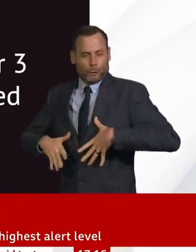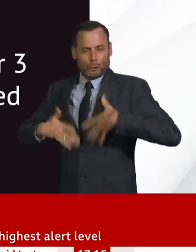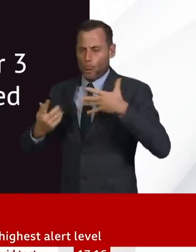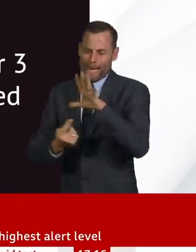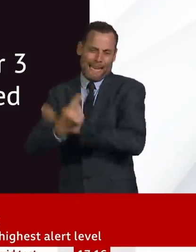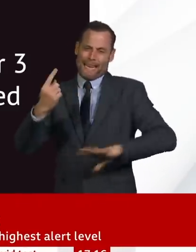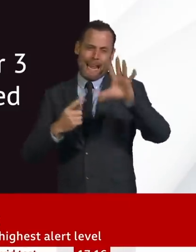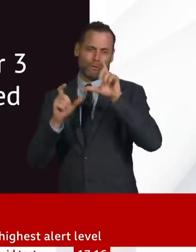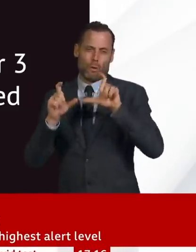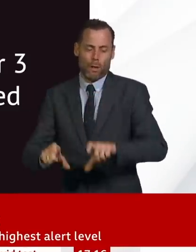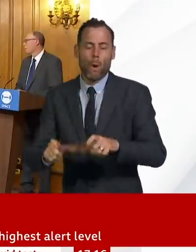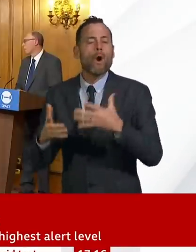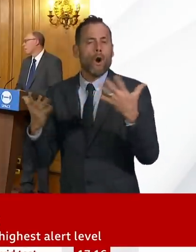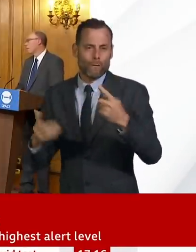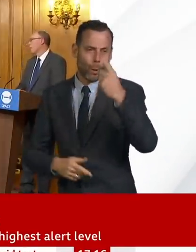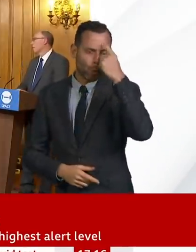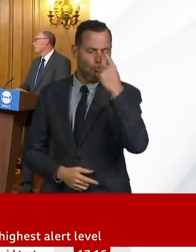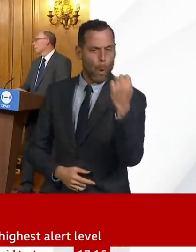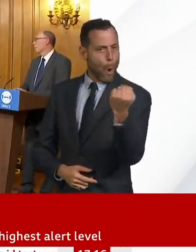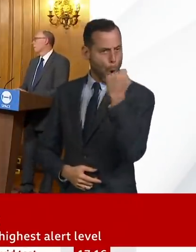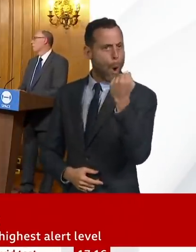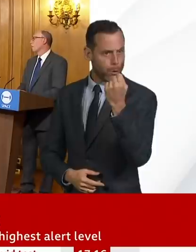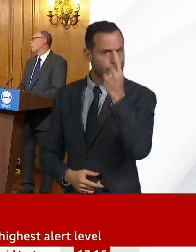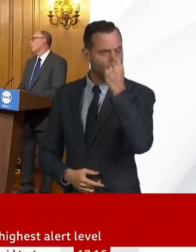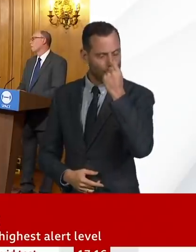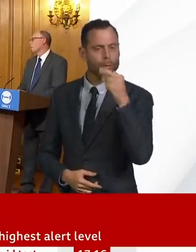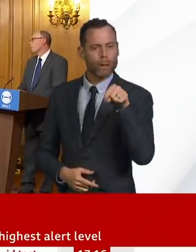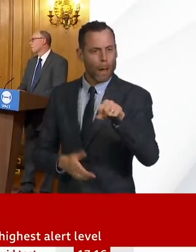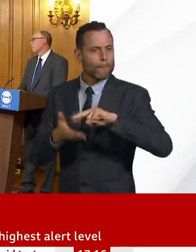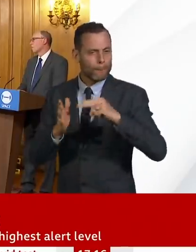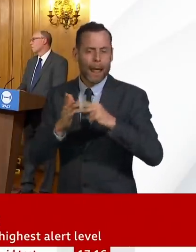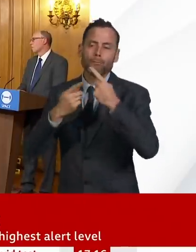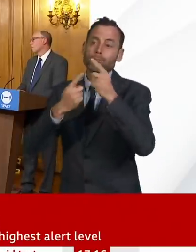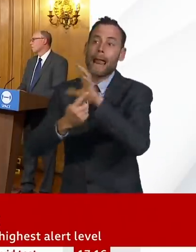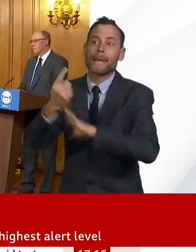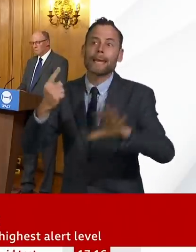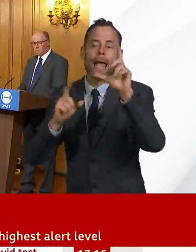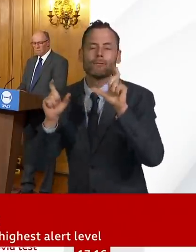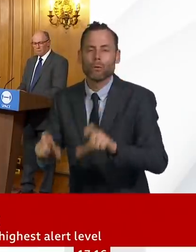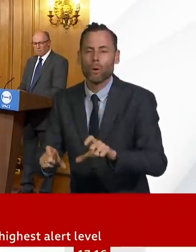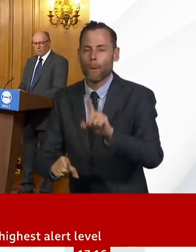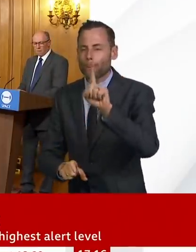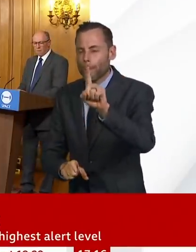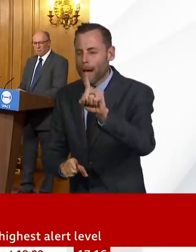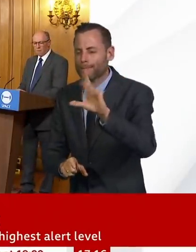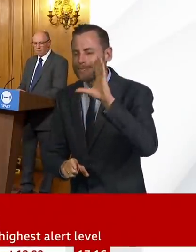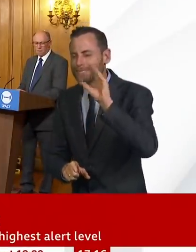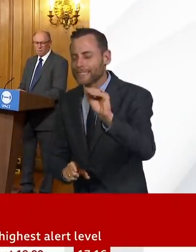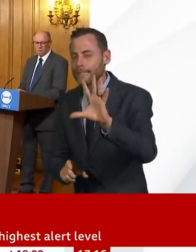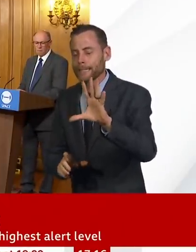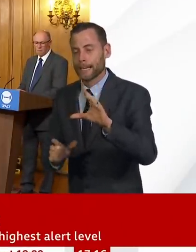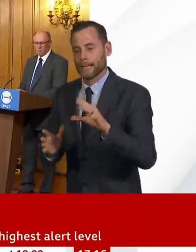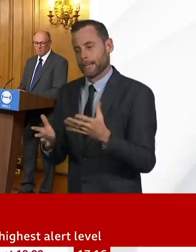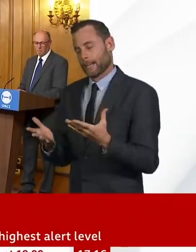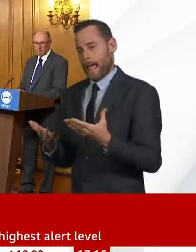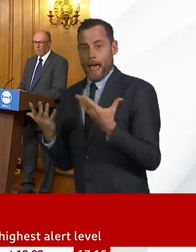We don't rule anything out, Jake, but the difficulty is that the